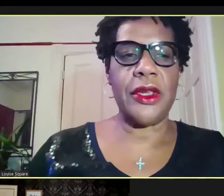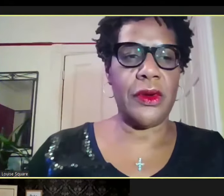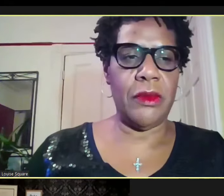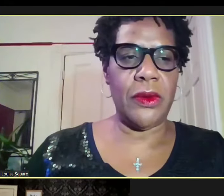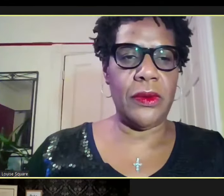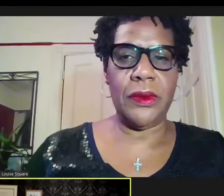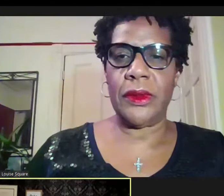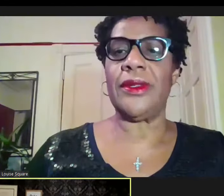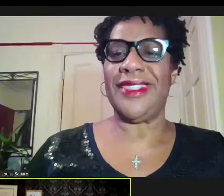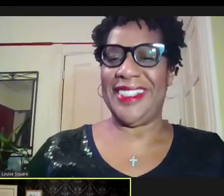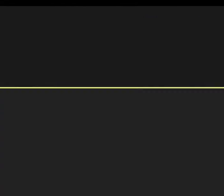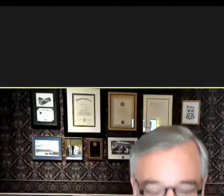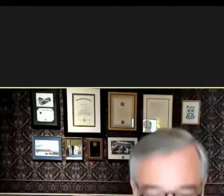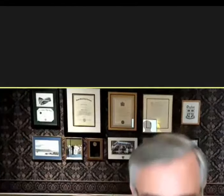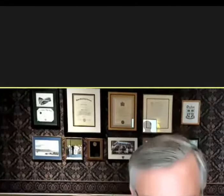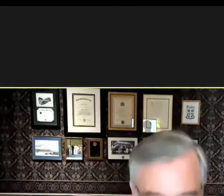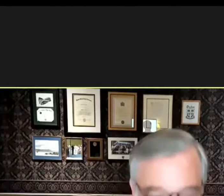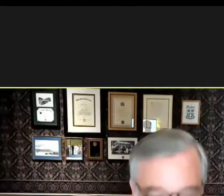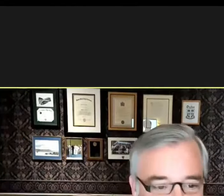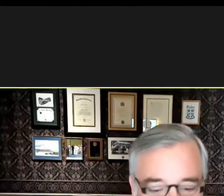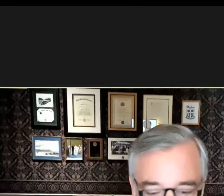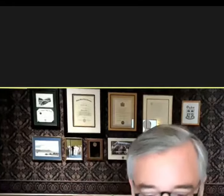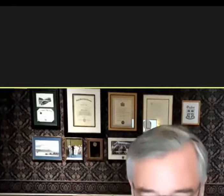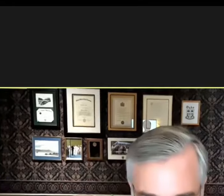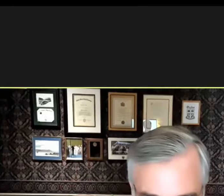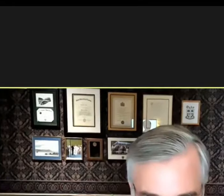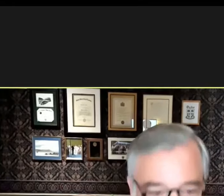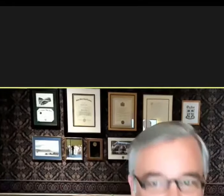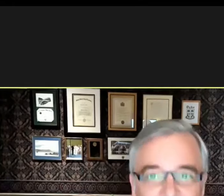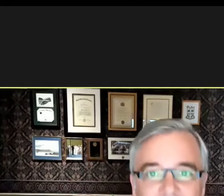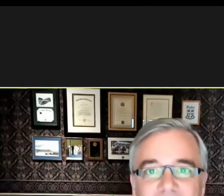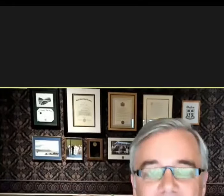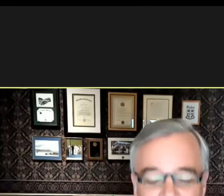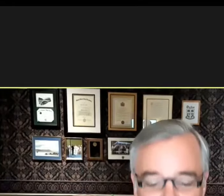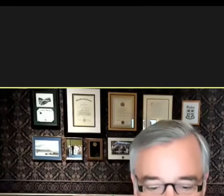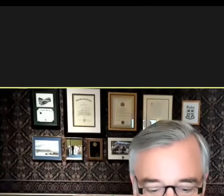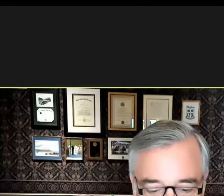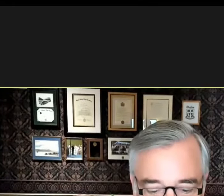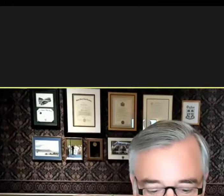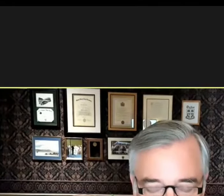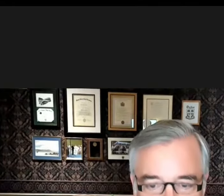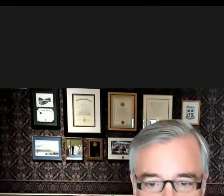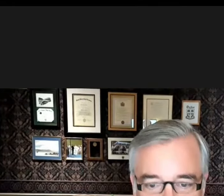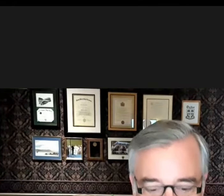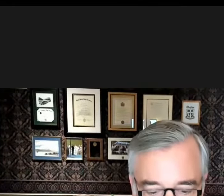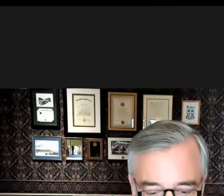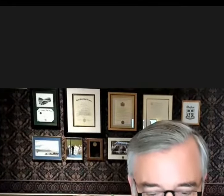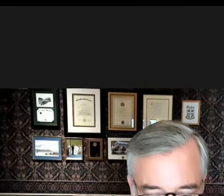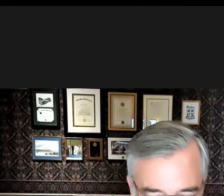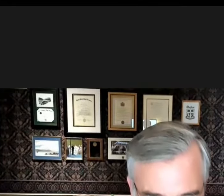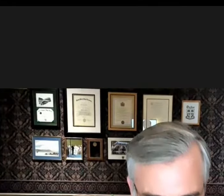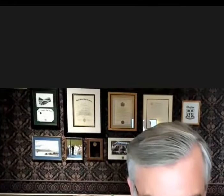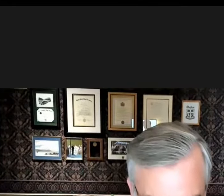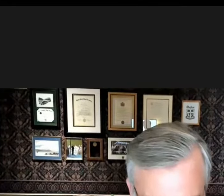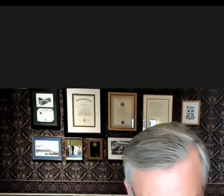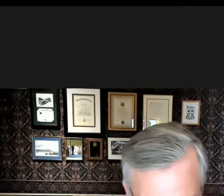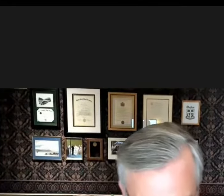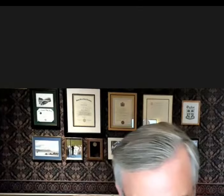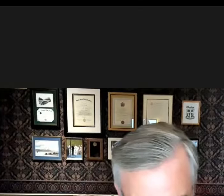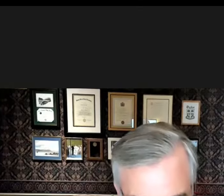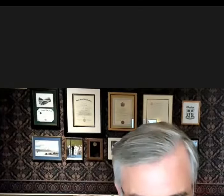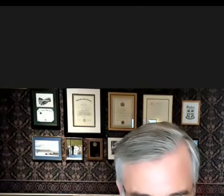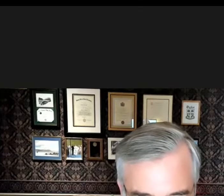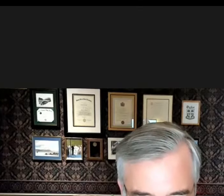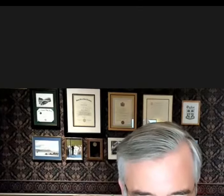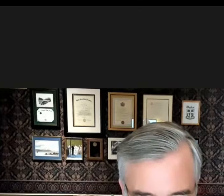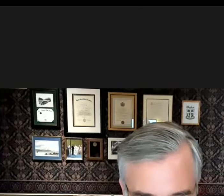Dr. Heyer, you're unmuted. Yeah, I'm with you now. Here we go. I'm unmuted. Can you see my slides now? Not just yet. Okay, let me just check. 1